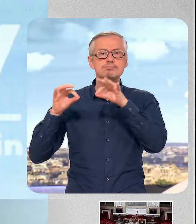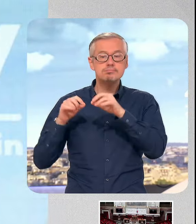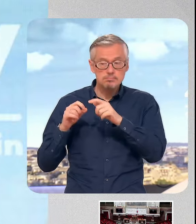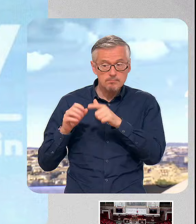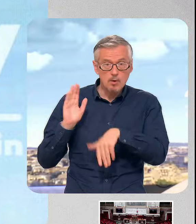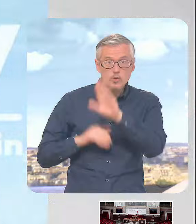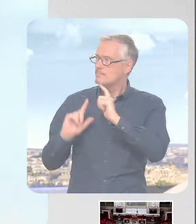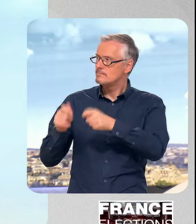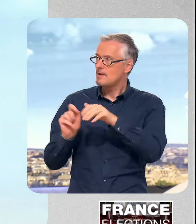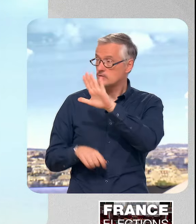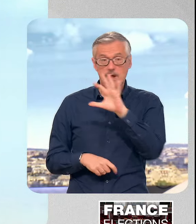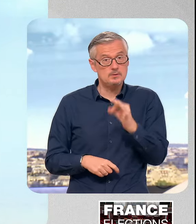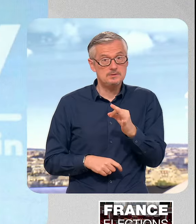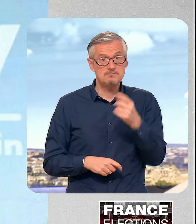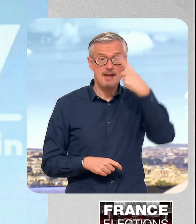exceptions.